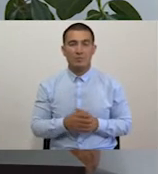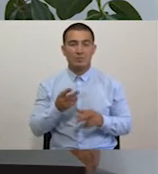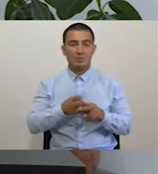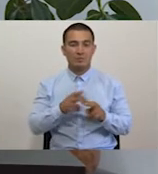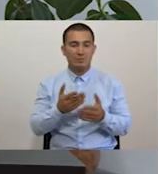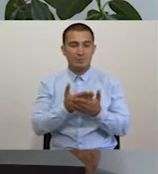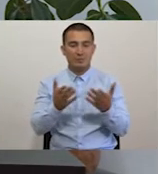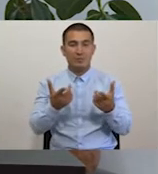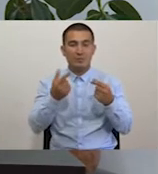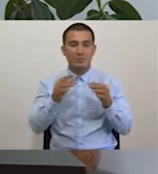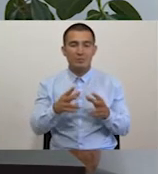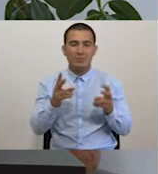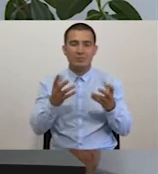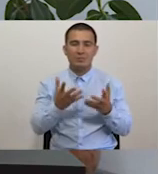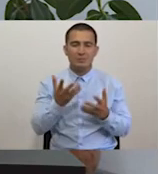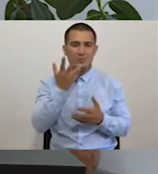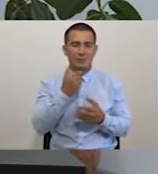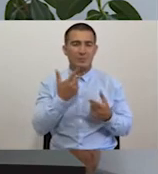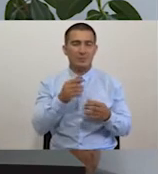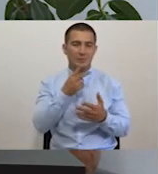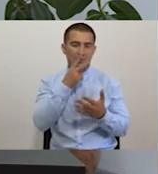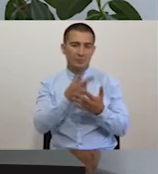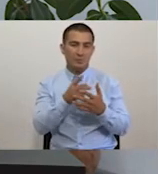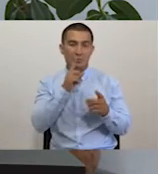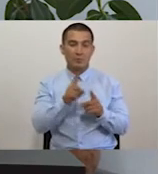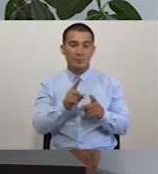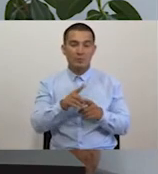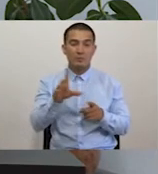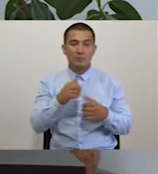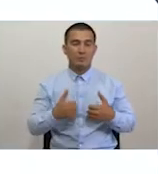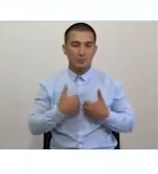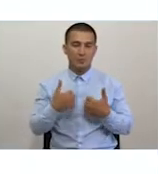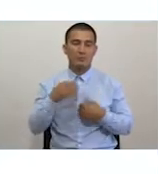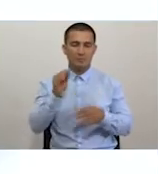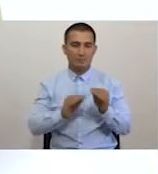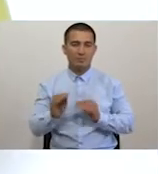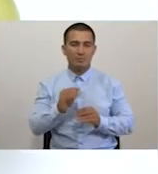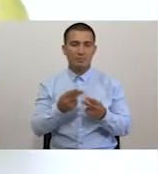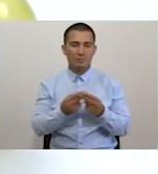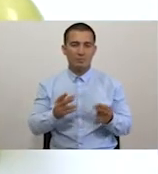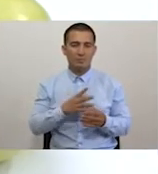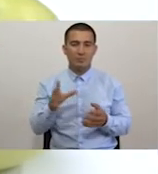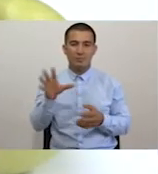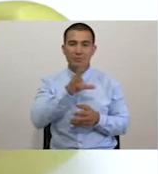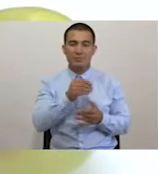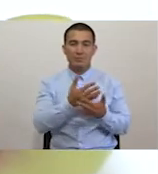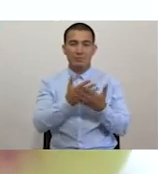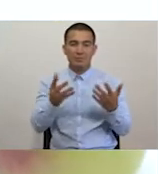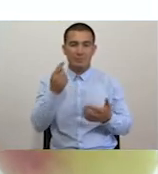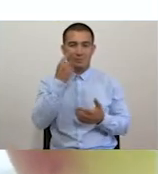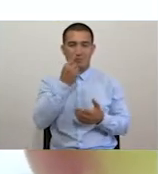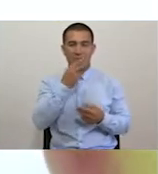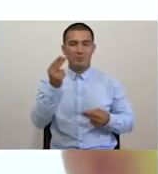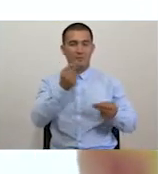Sizga qayerda qanday rang ko'rinayotgan bo'lsa, ana shu rangni qo'yishga harakat qiling. Chunki har bir rassomning o'zining qarashi